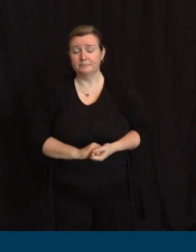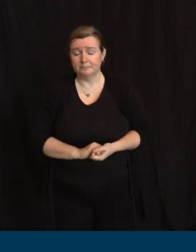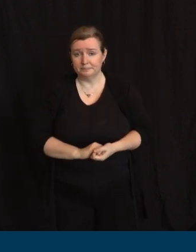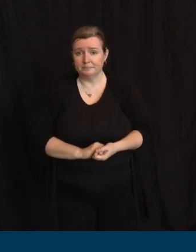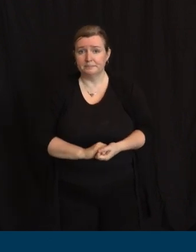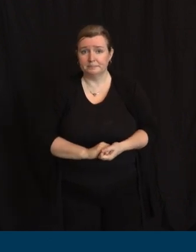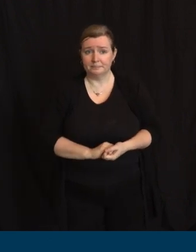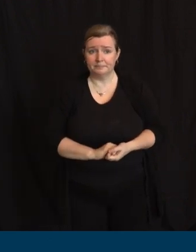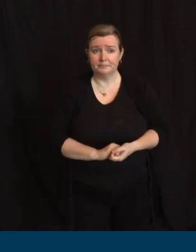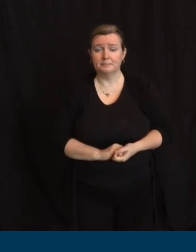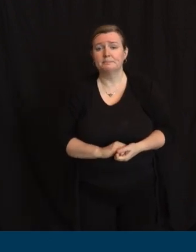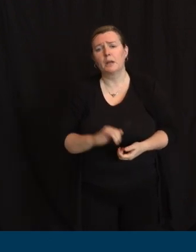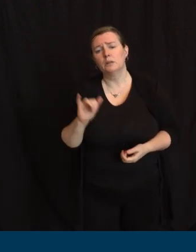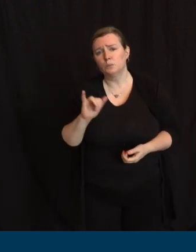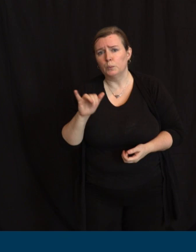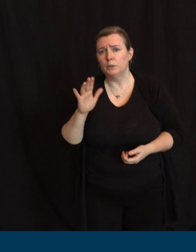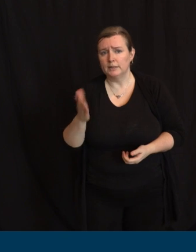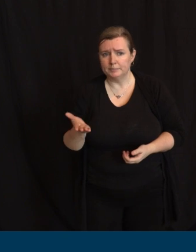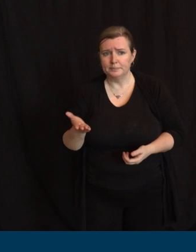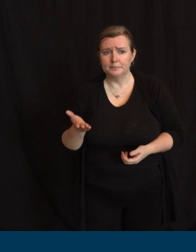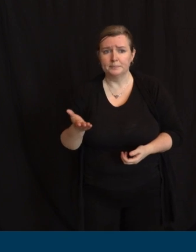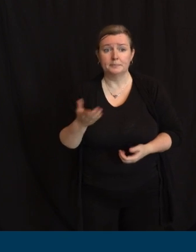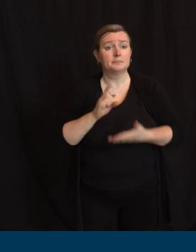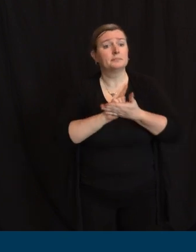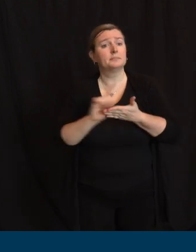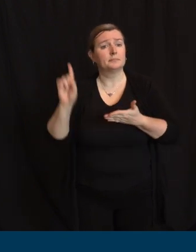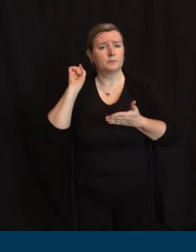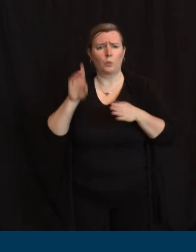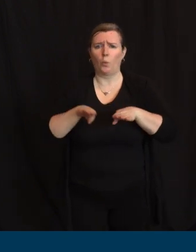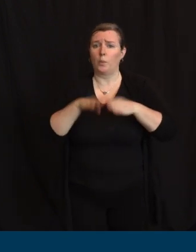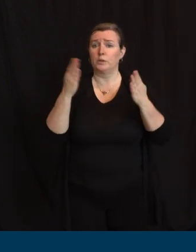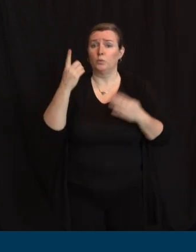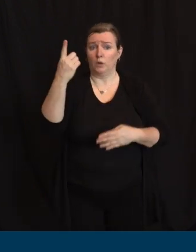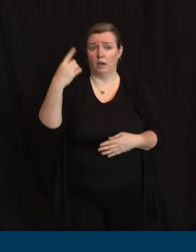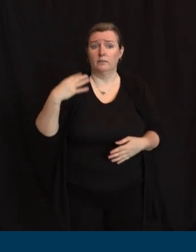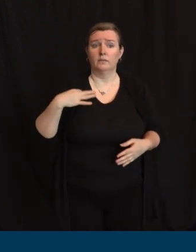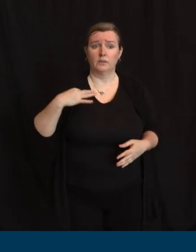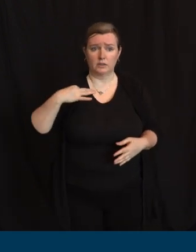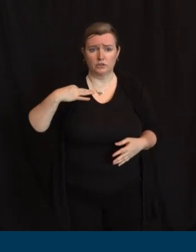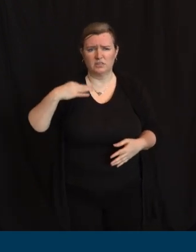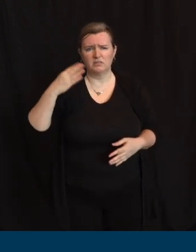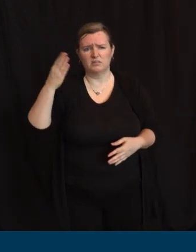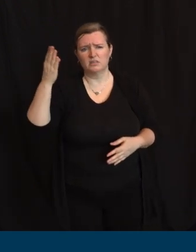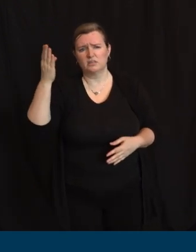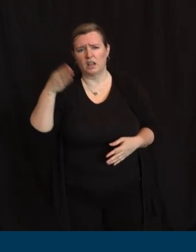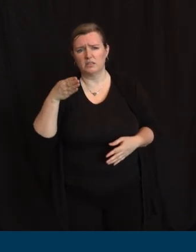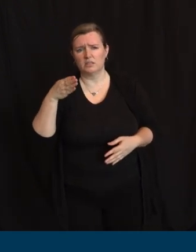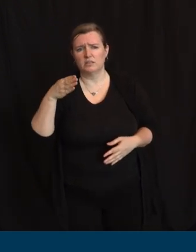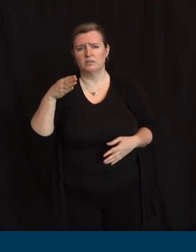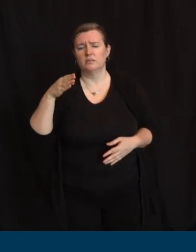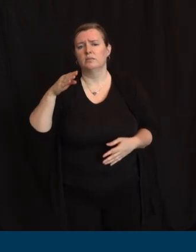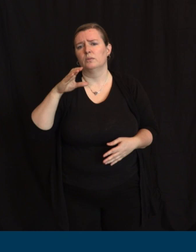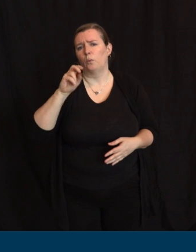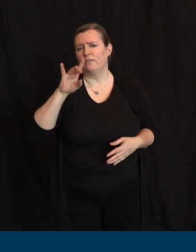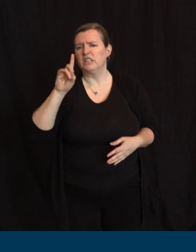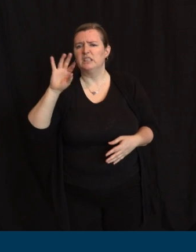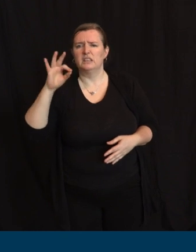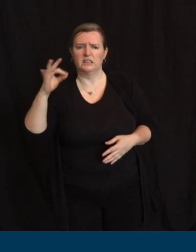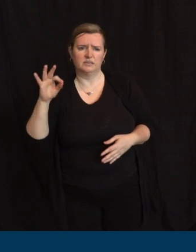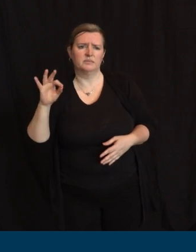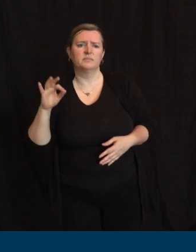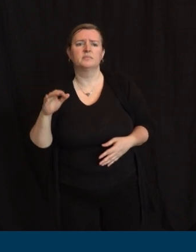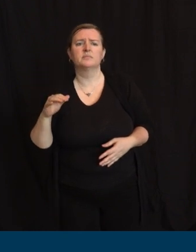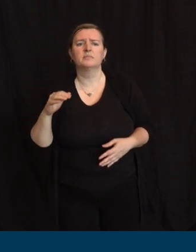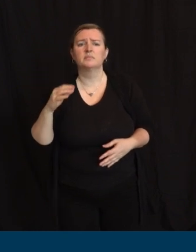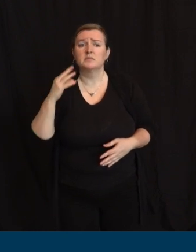And speaking of getting all that we need, last week we opened a volunteer portal for those with experience in computer programming and other